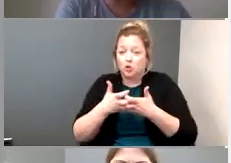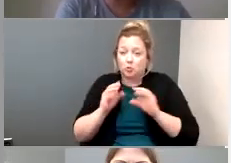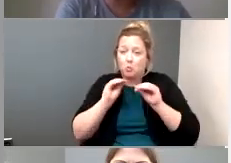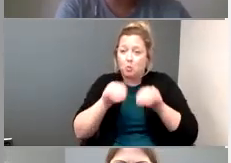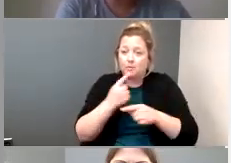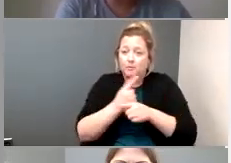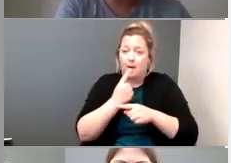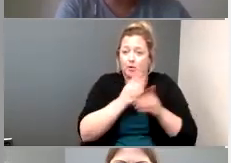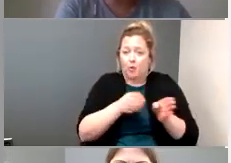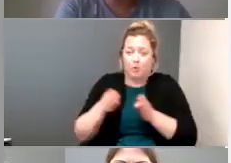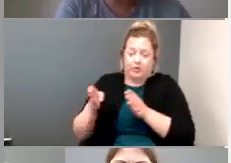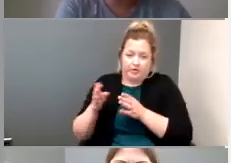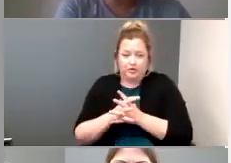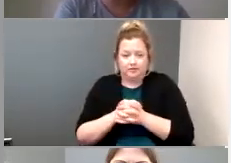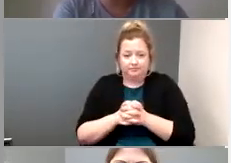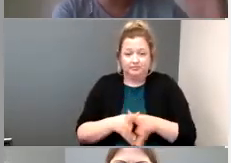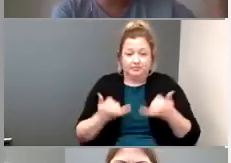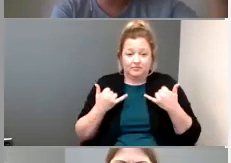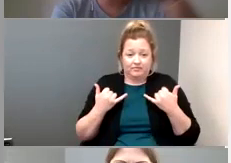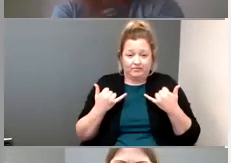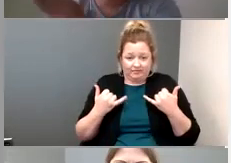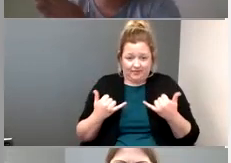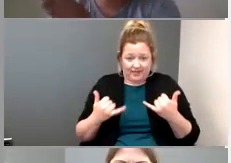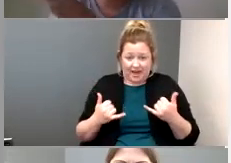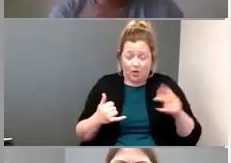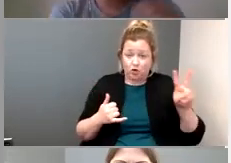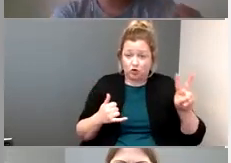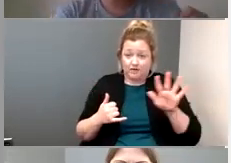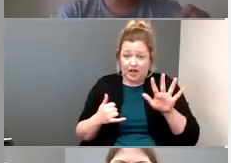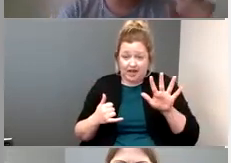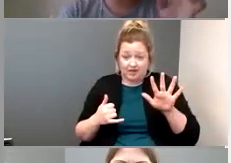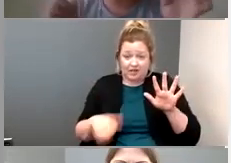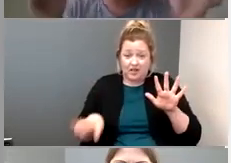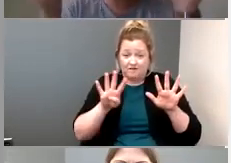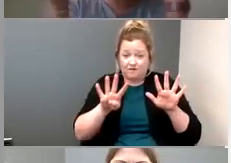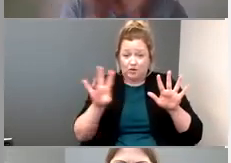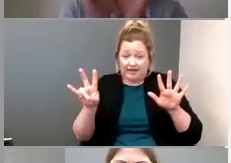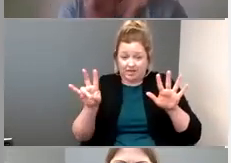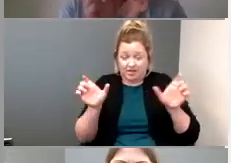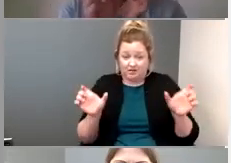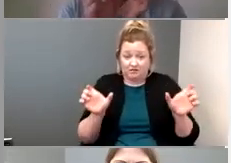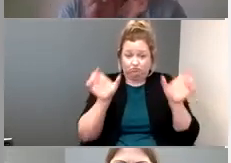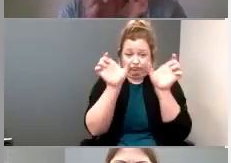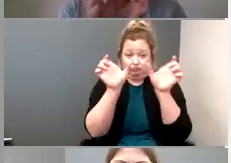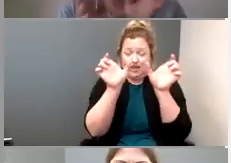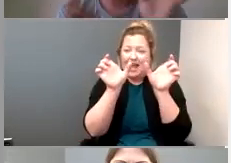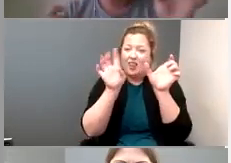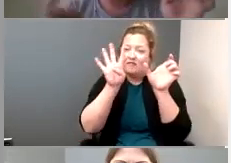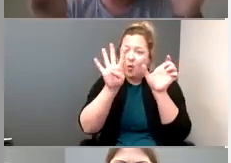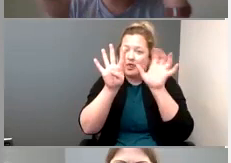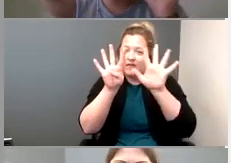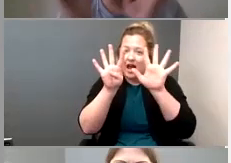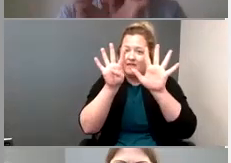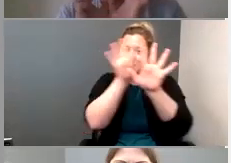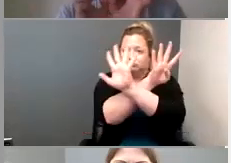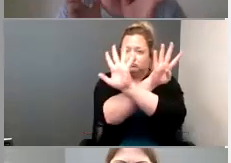5 and 4, 7, and it merges it together to get 2, 4, 5, 7. So you see that you can't just concatenate those two arrays.